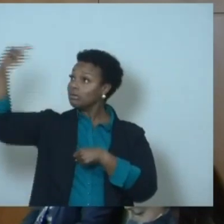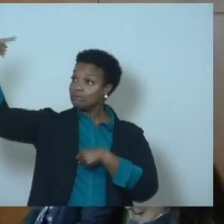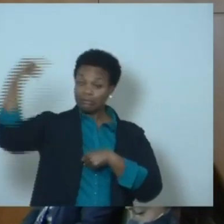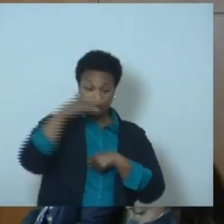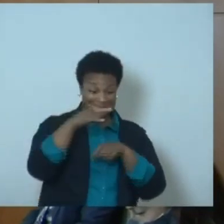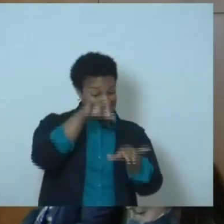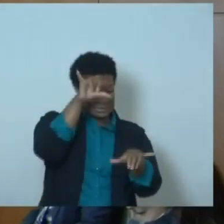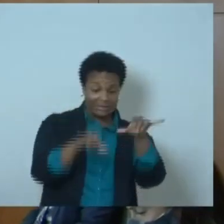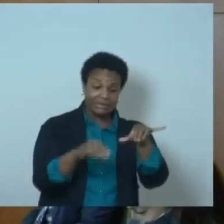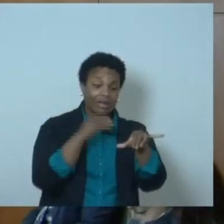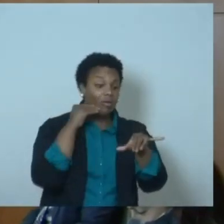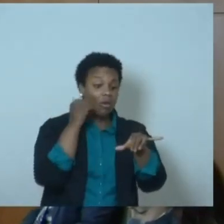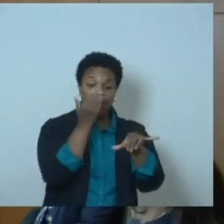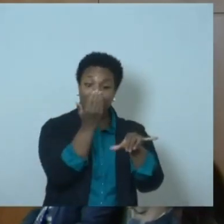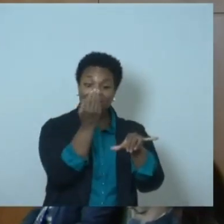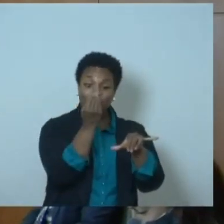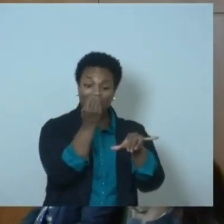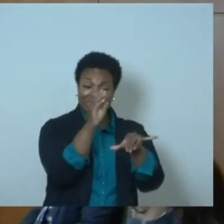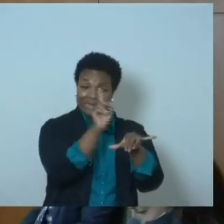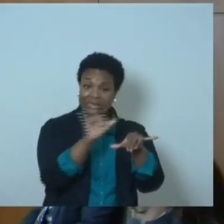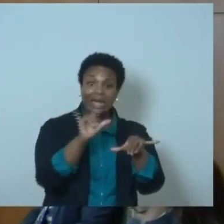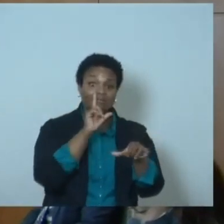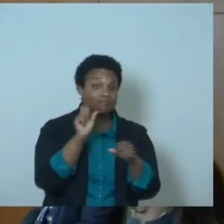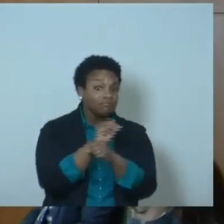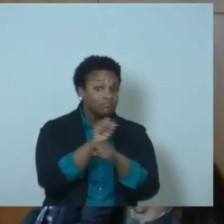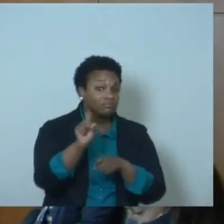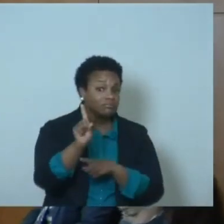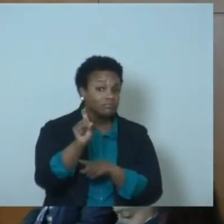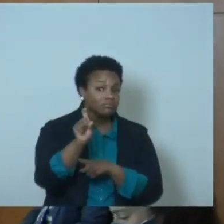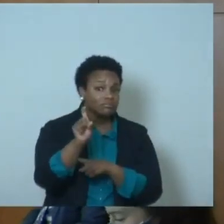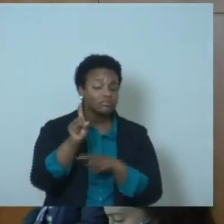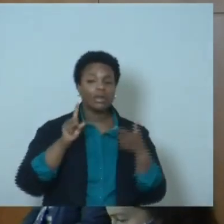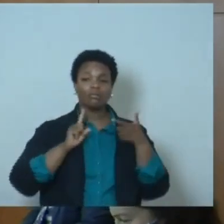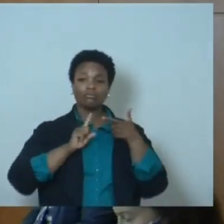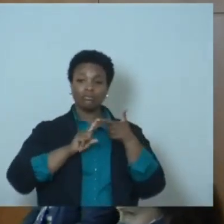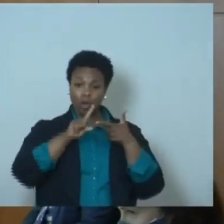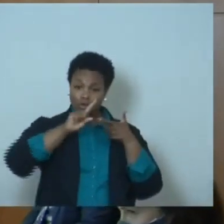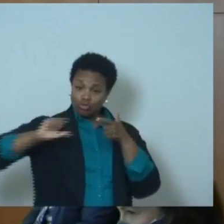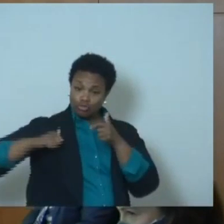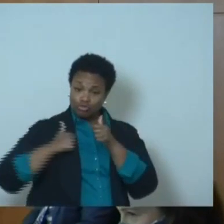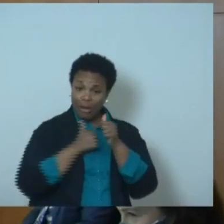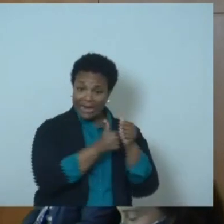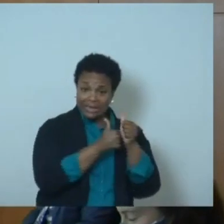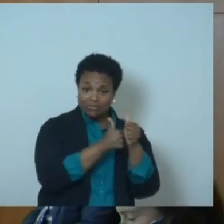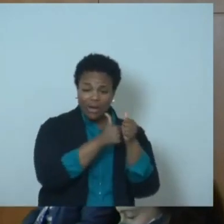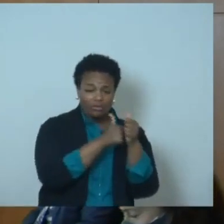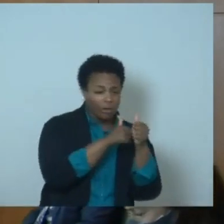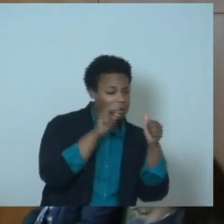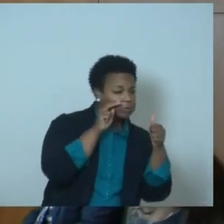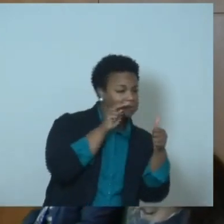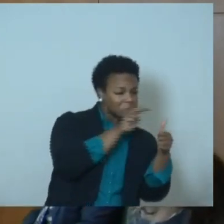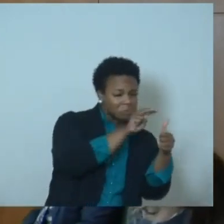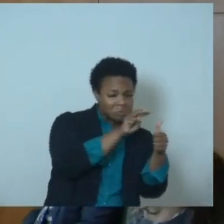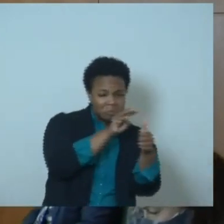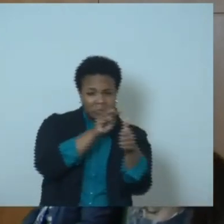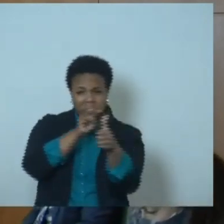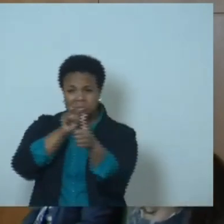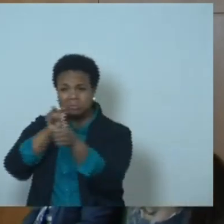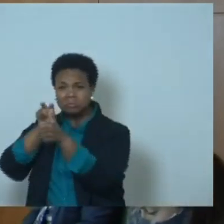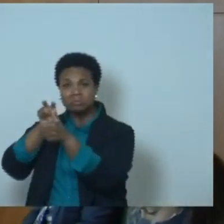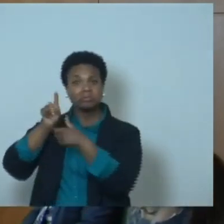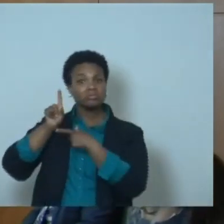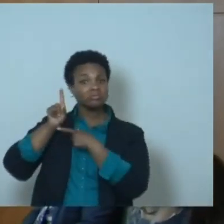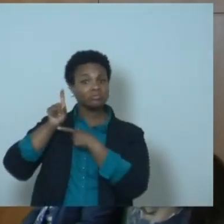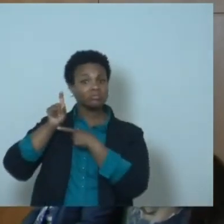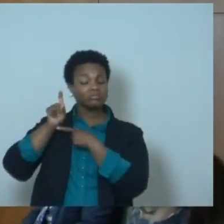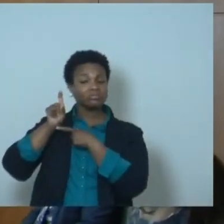any tracking? I understand that there hasn't been institutional tracking like Taiwan or Hawaii